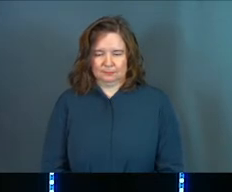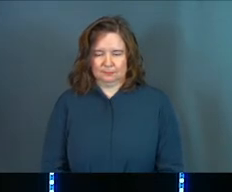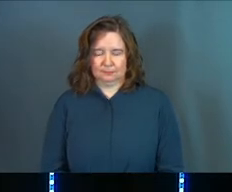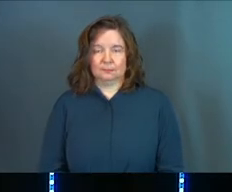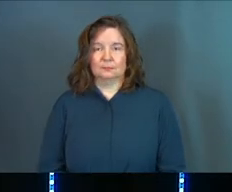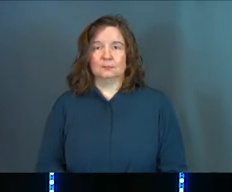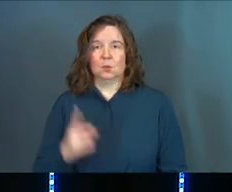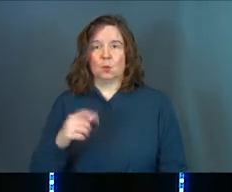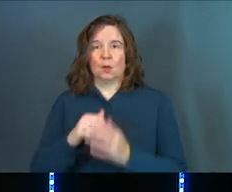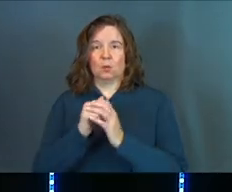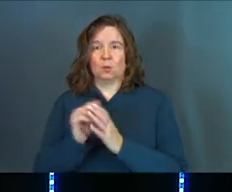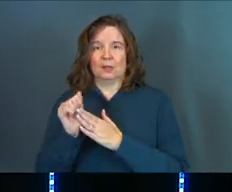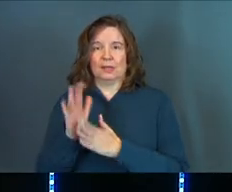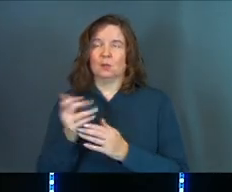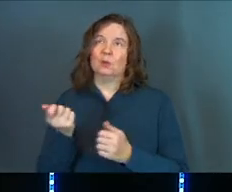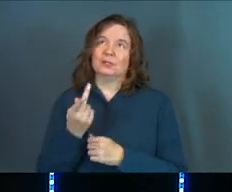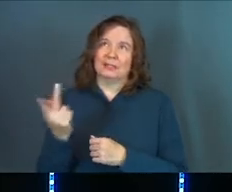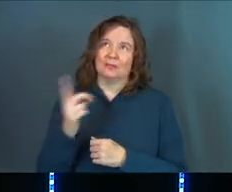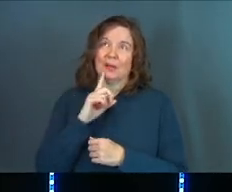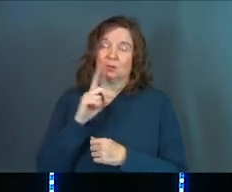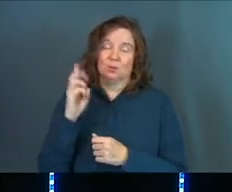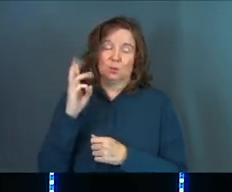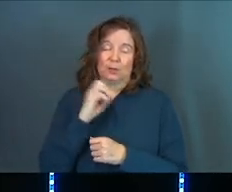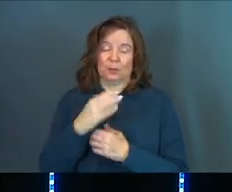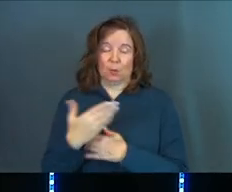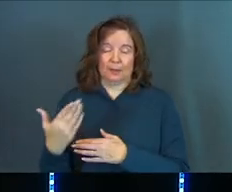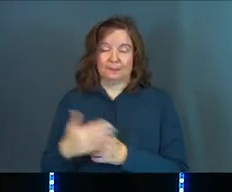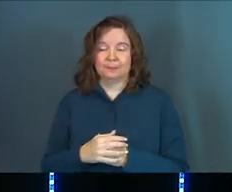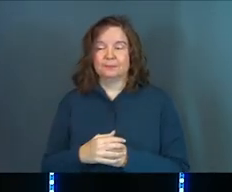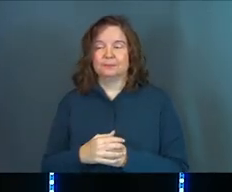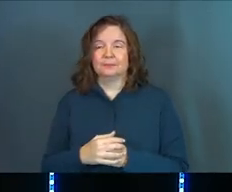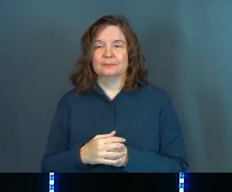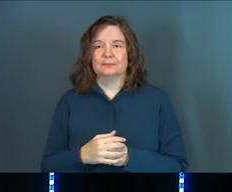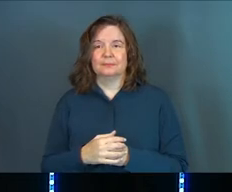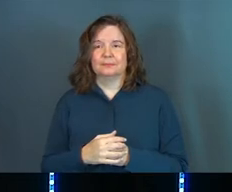So one of our worship leaders this morning, several of them, this is a really weird morning.